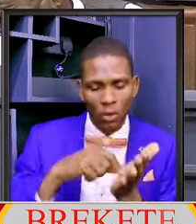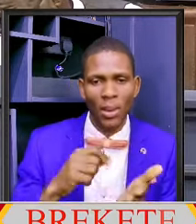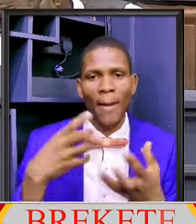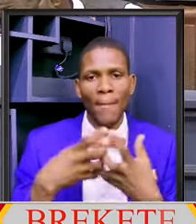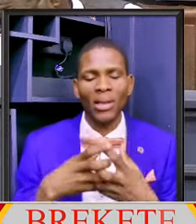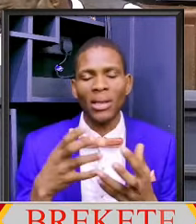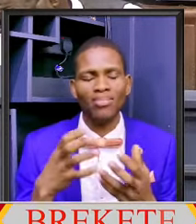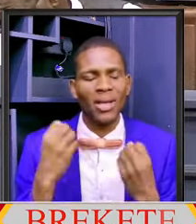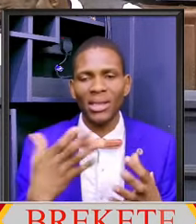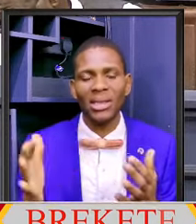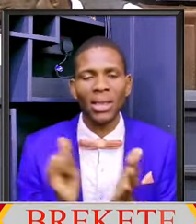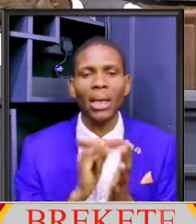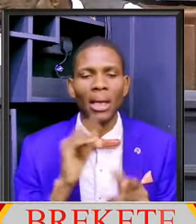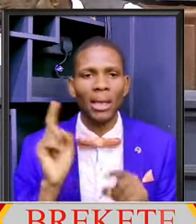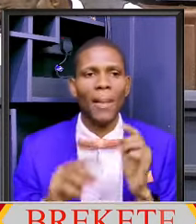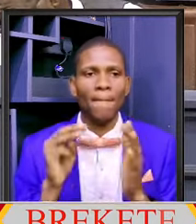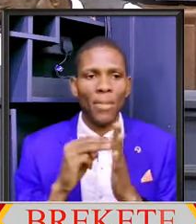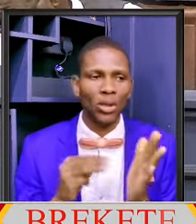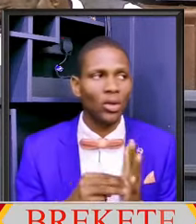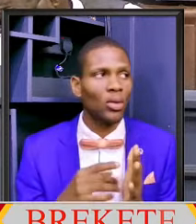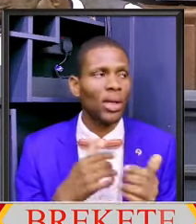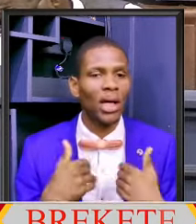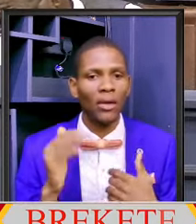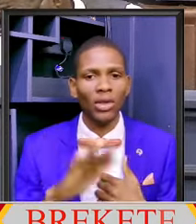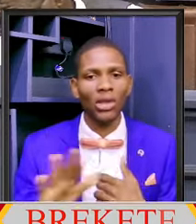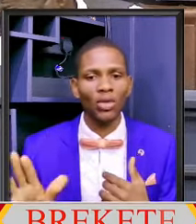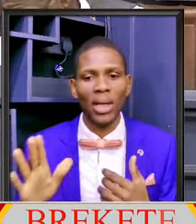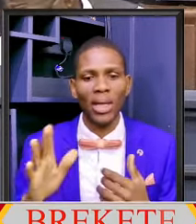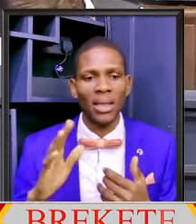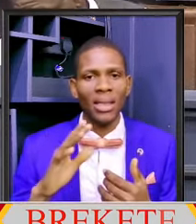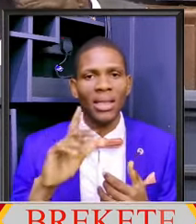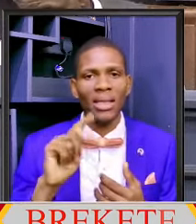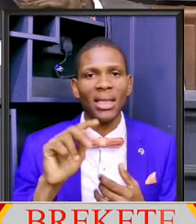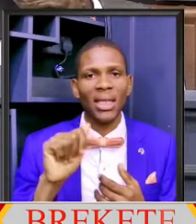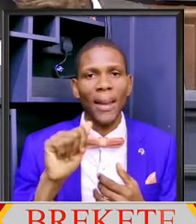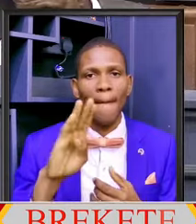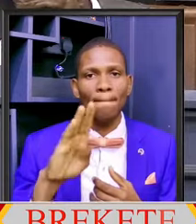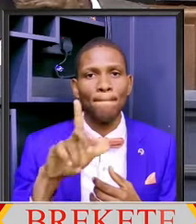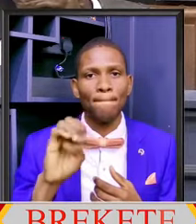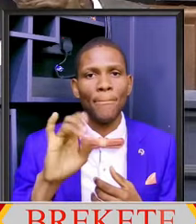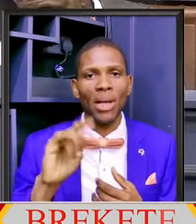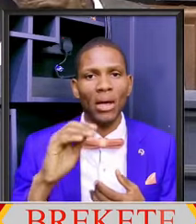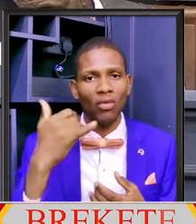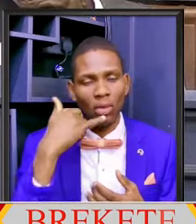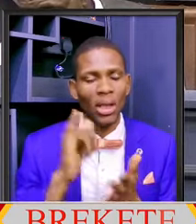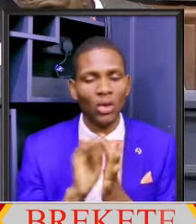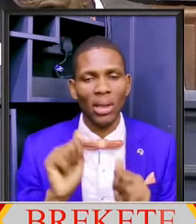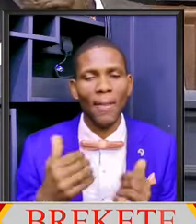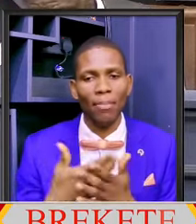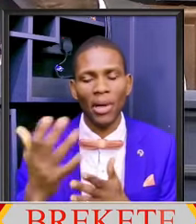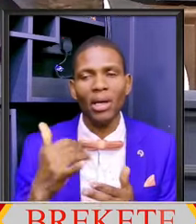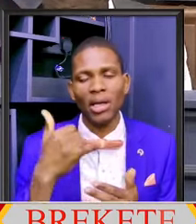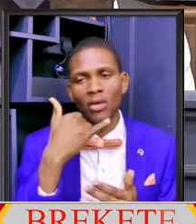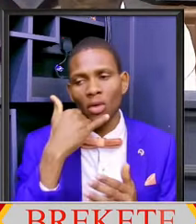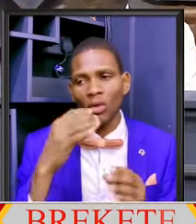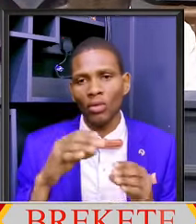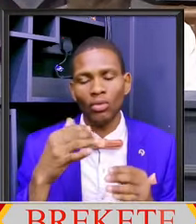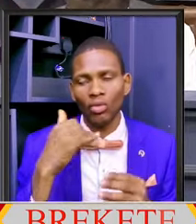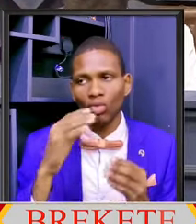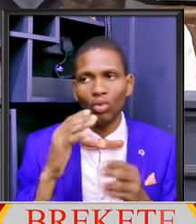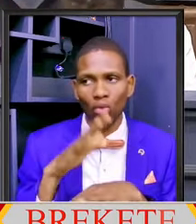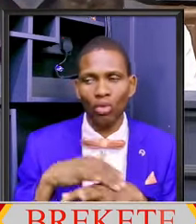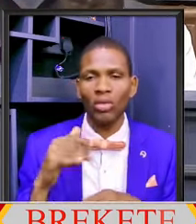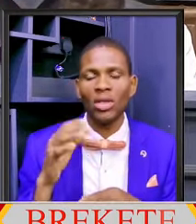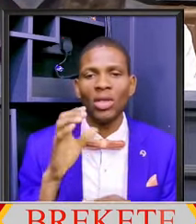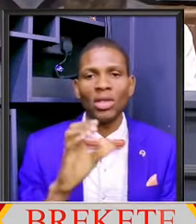things we are not going to mention. We also have children tablets where you go buy use. Okay. Yes, give sir. Us phone number. The number where you go